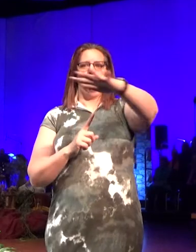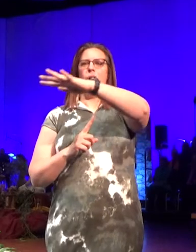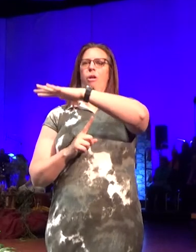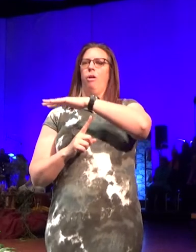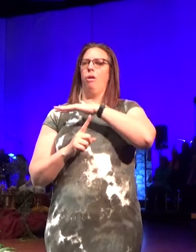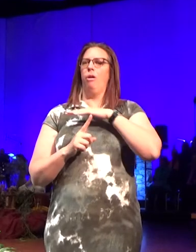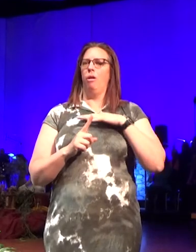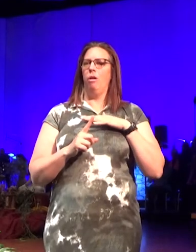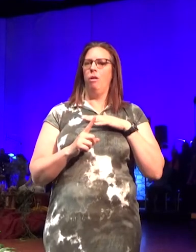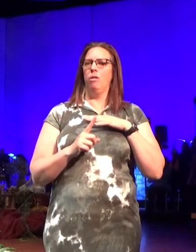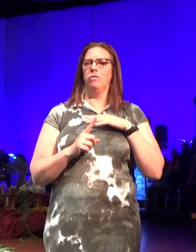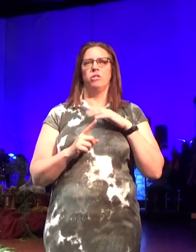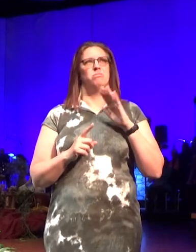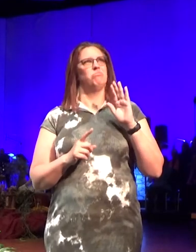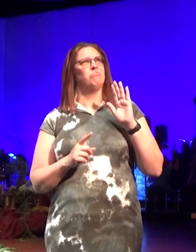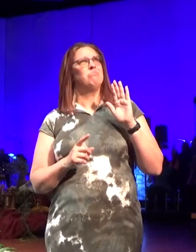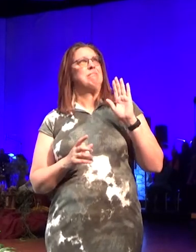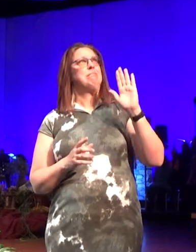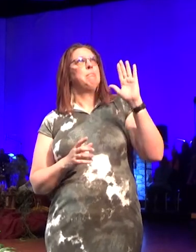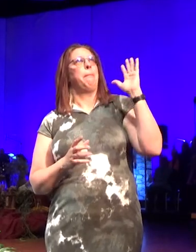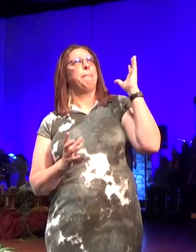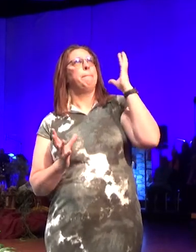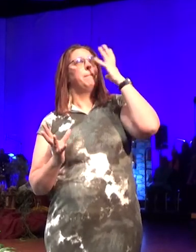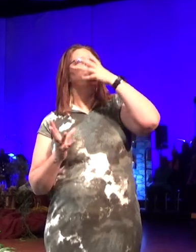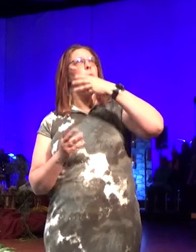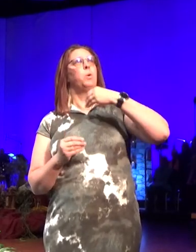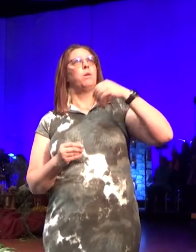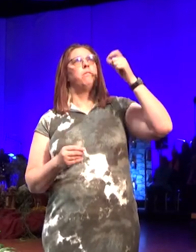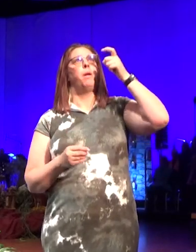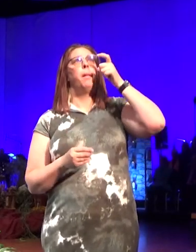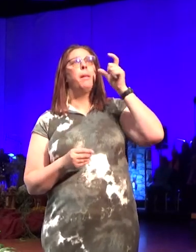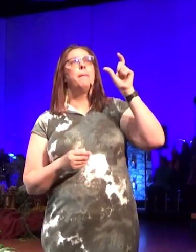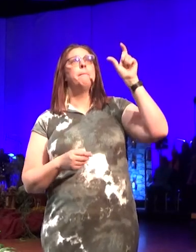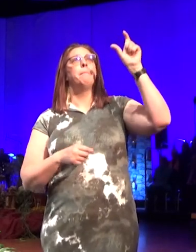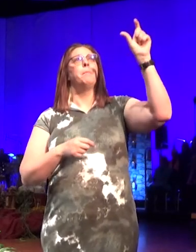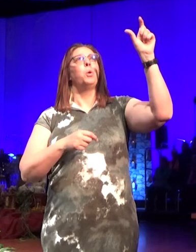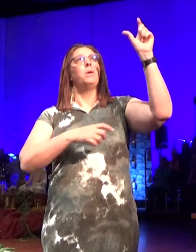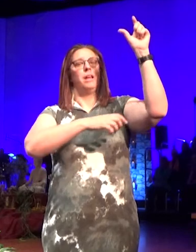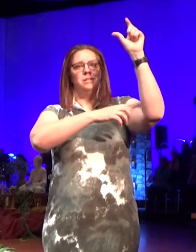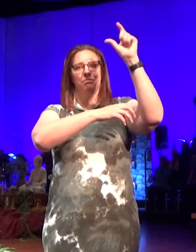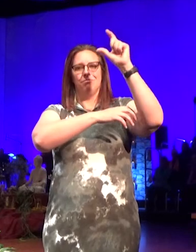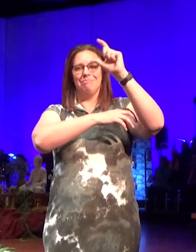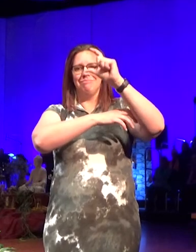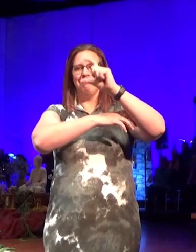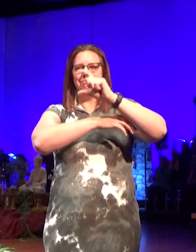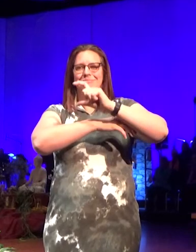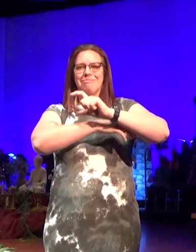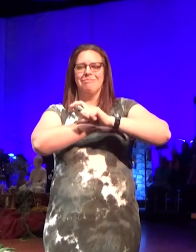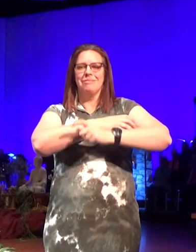that beautiful moon as it set over the Colorado Rockies this morning,